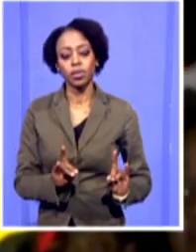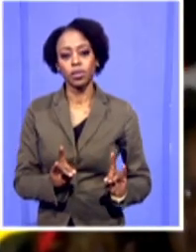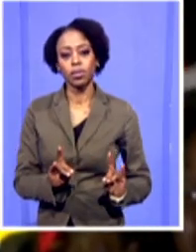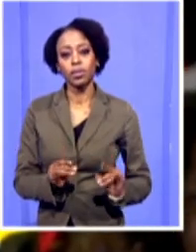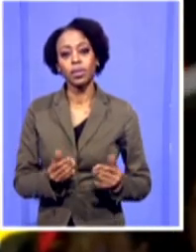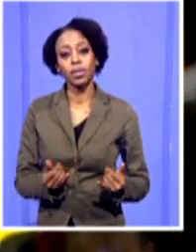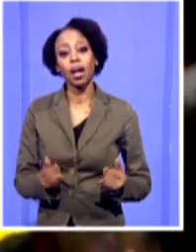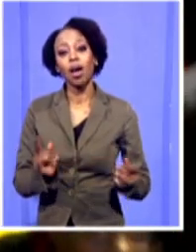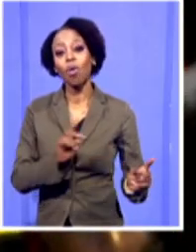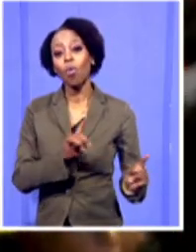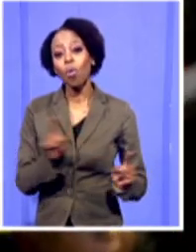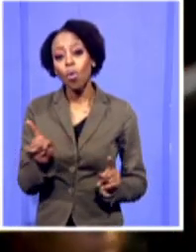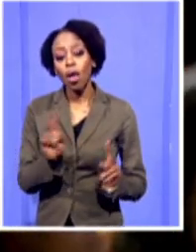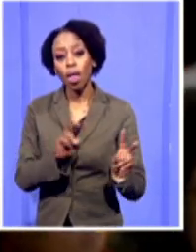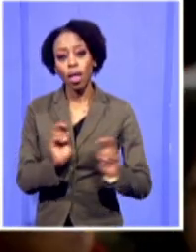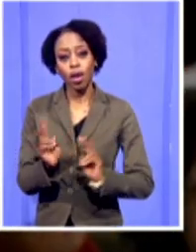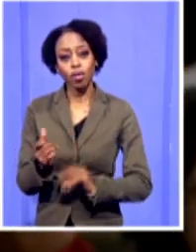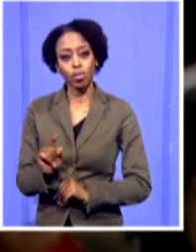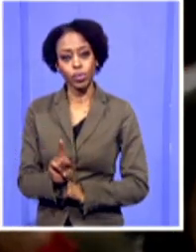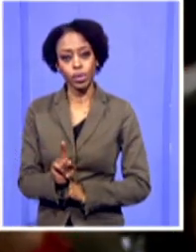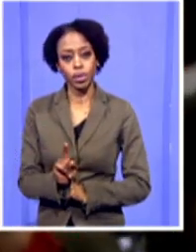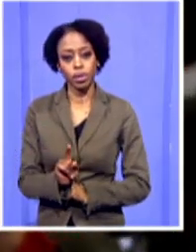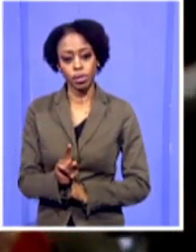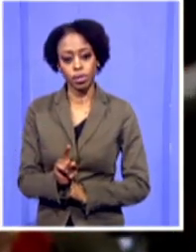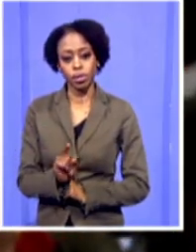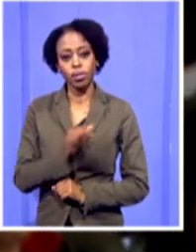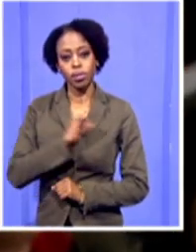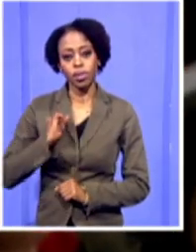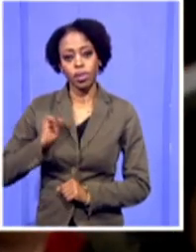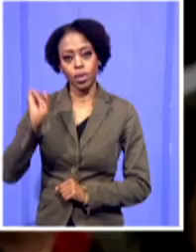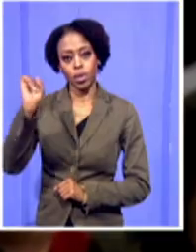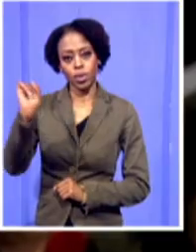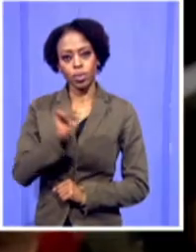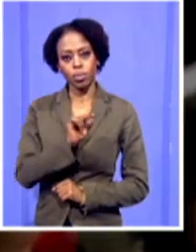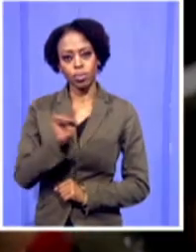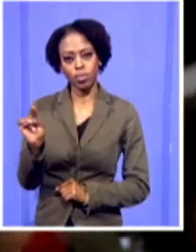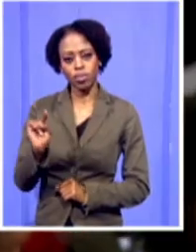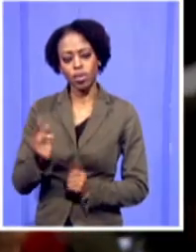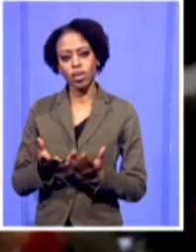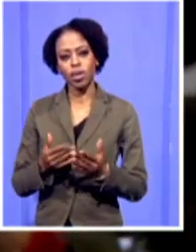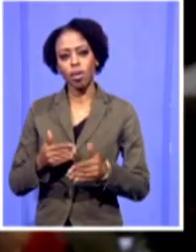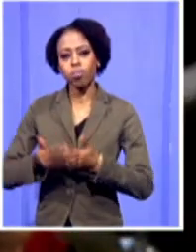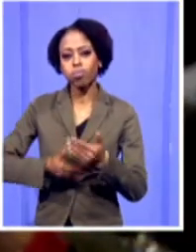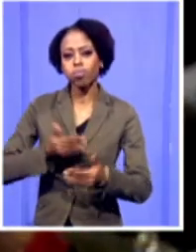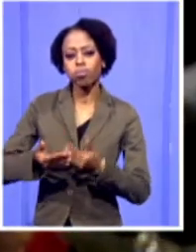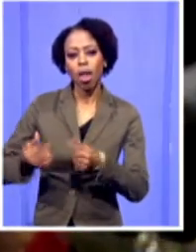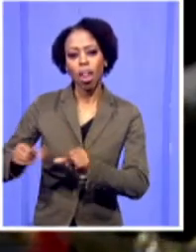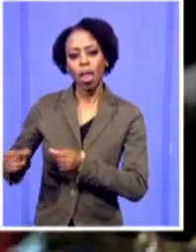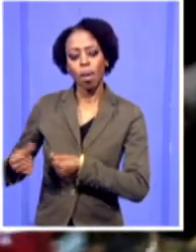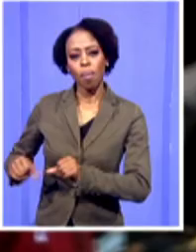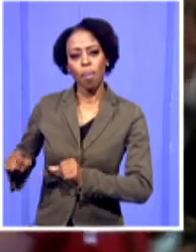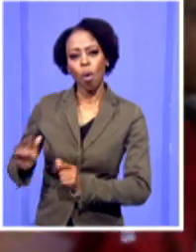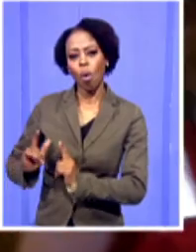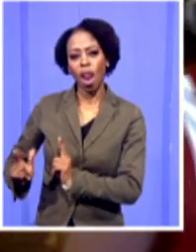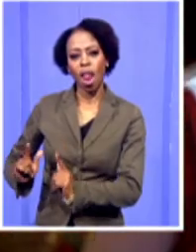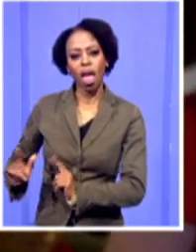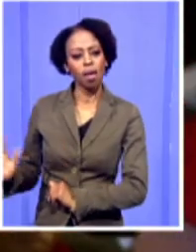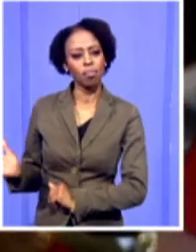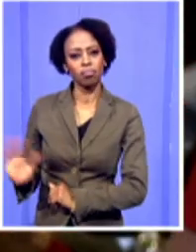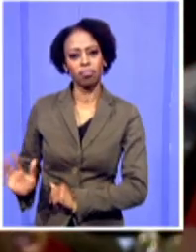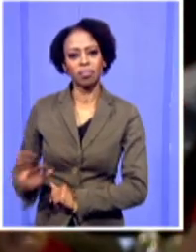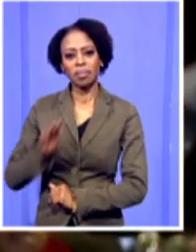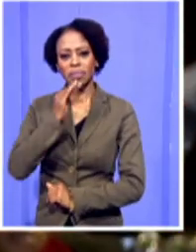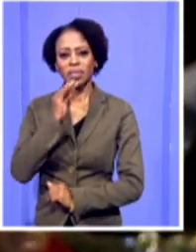related to that is Congress is not run in a laboratory where